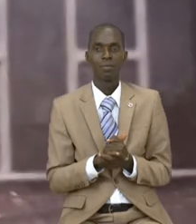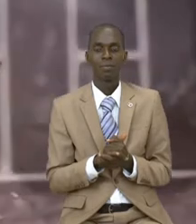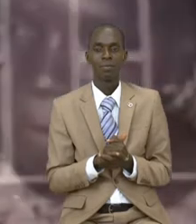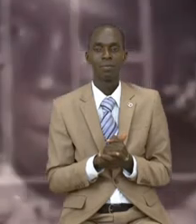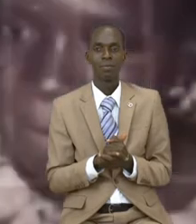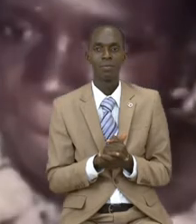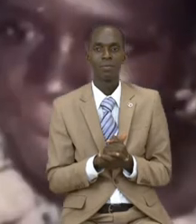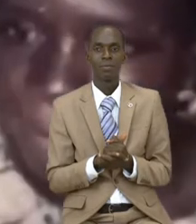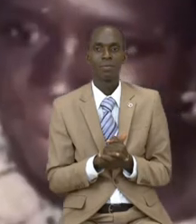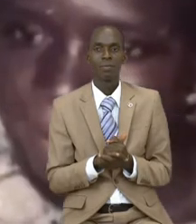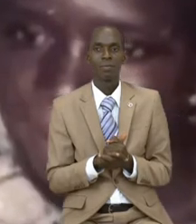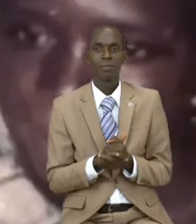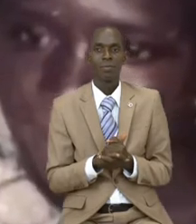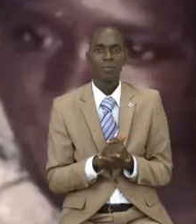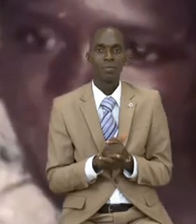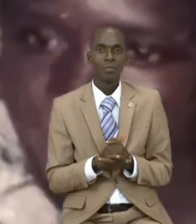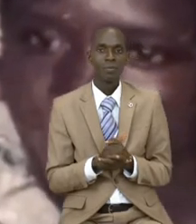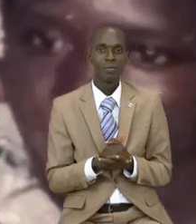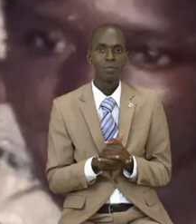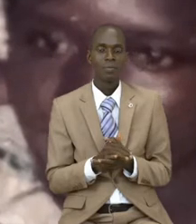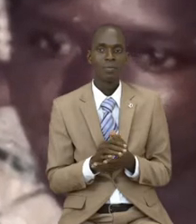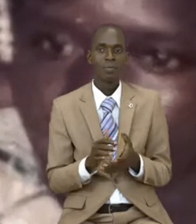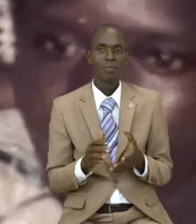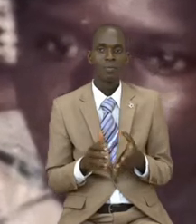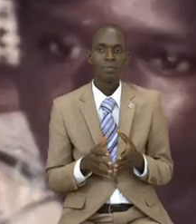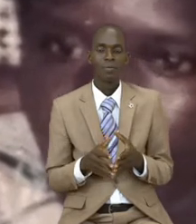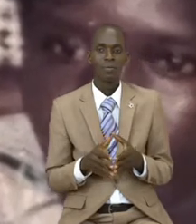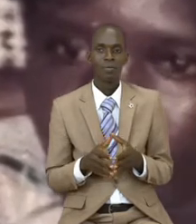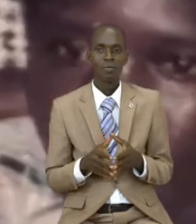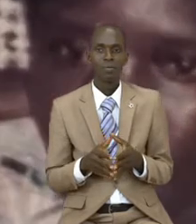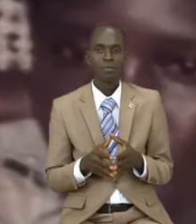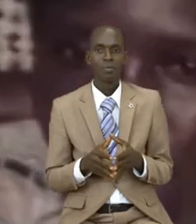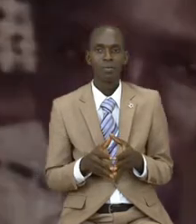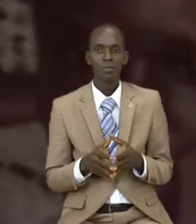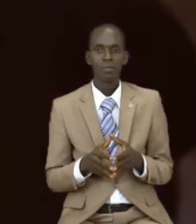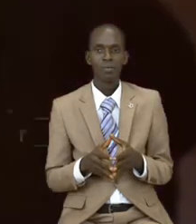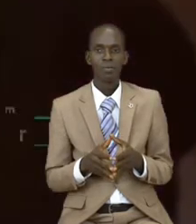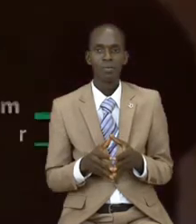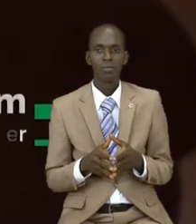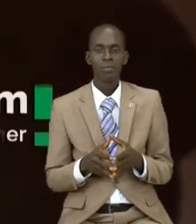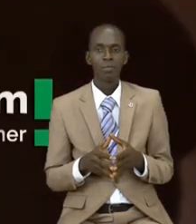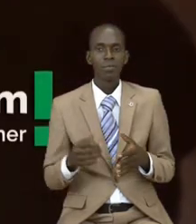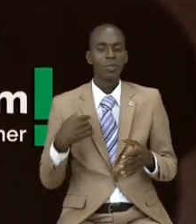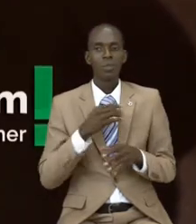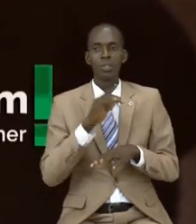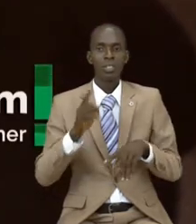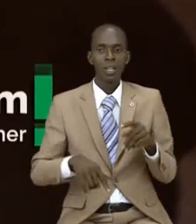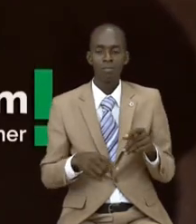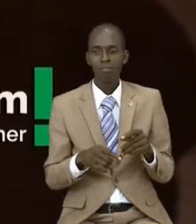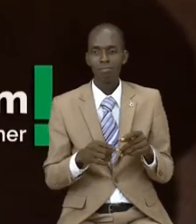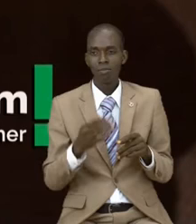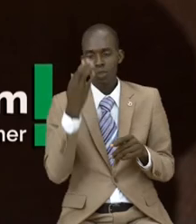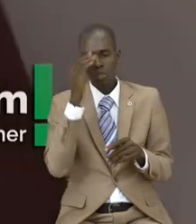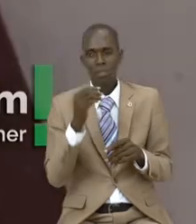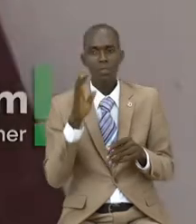Daniel used to be a very boy from birth. Hardly will you suspect Daniel of anything. A quiet, decent,